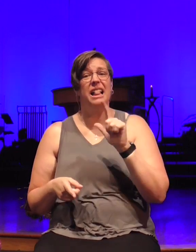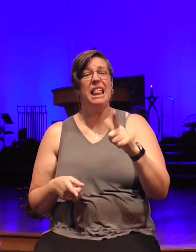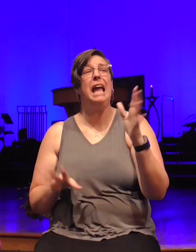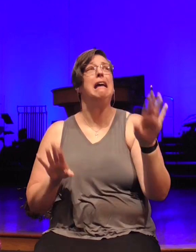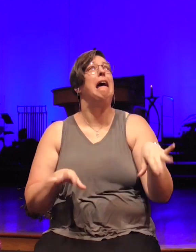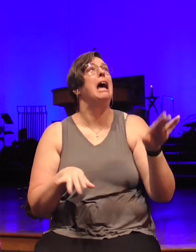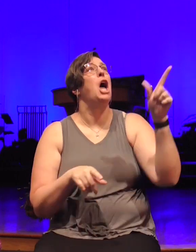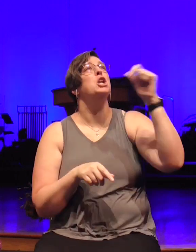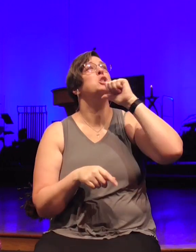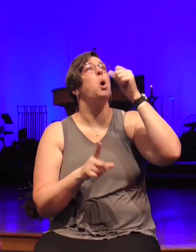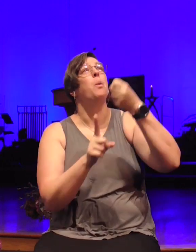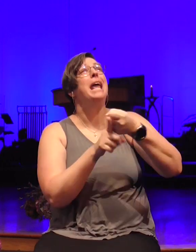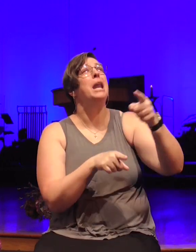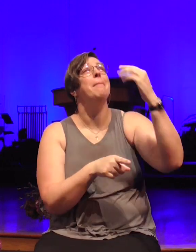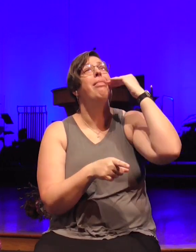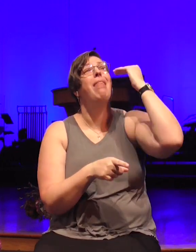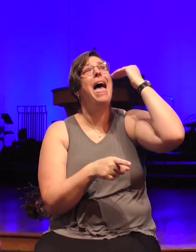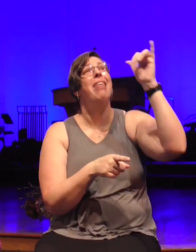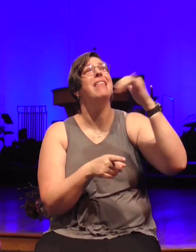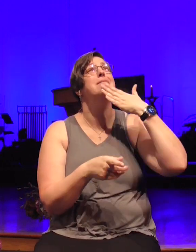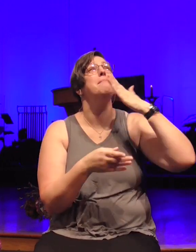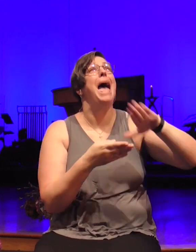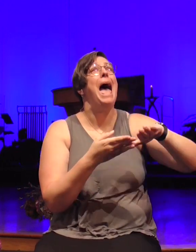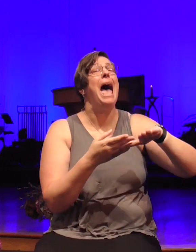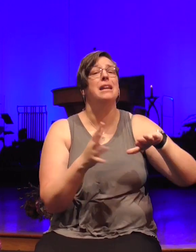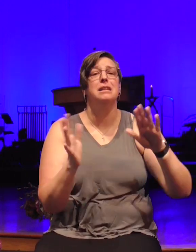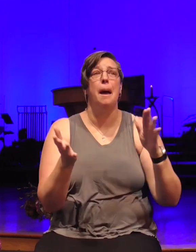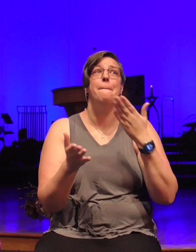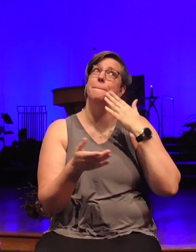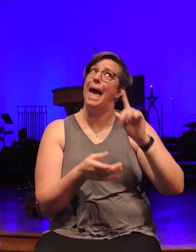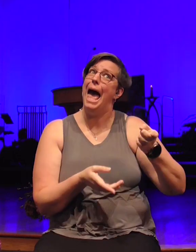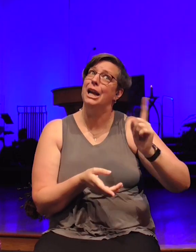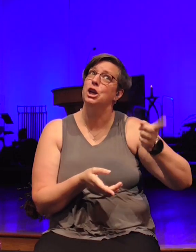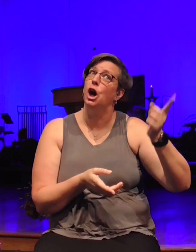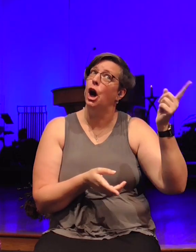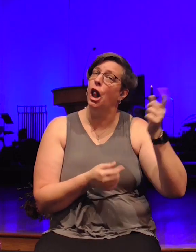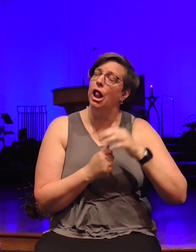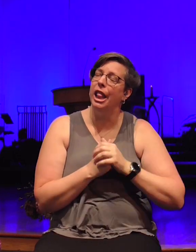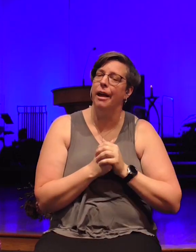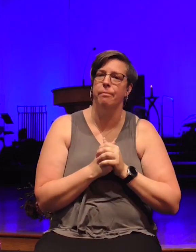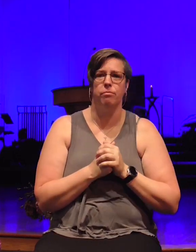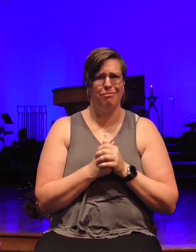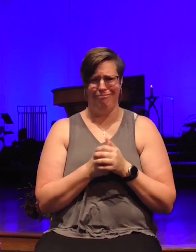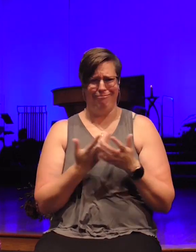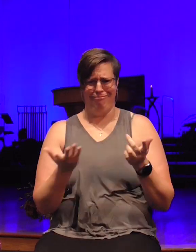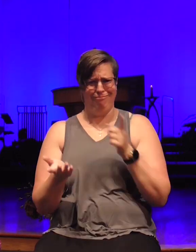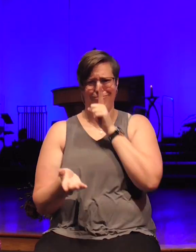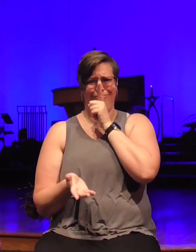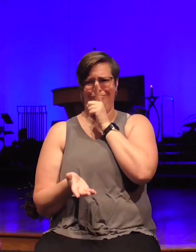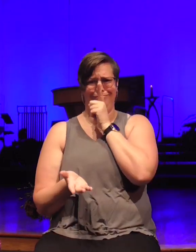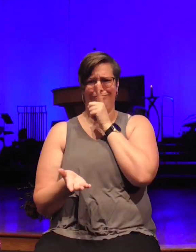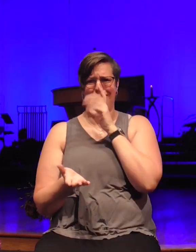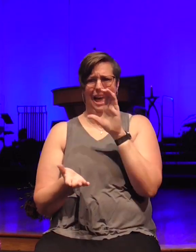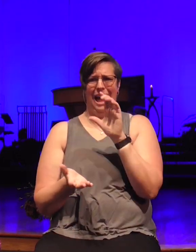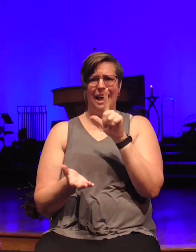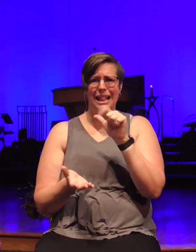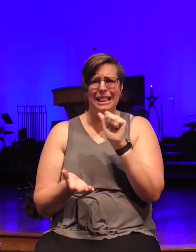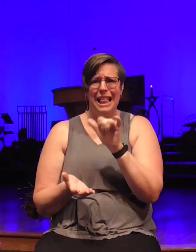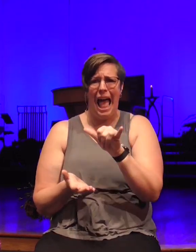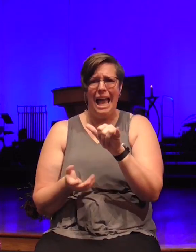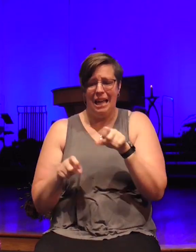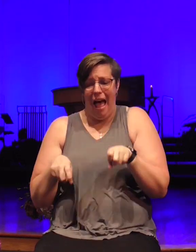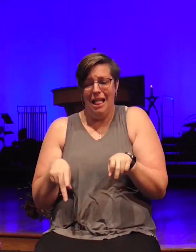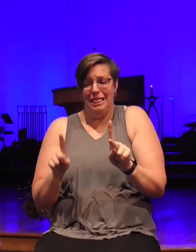Michelle, don't hit Nene in the head, that's bad. Bad girl. Doesn't do that. The clay allows me